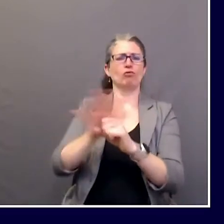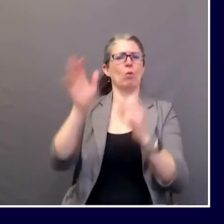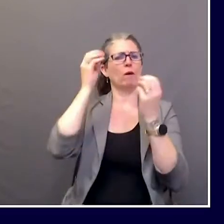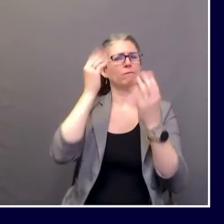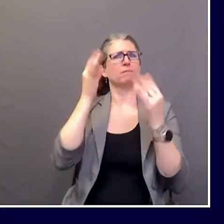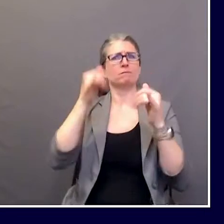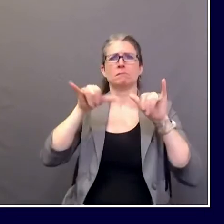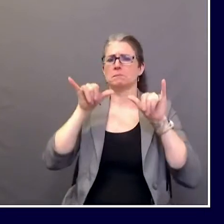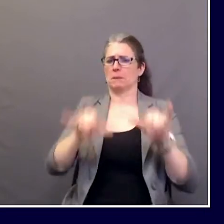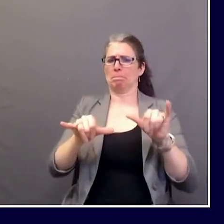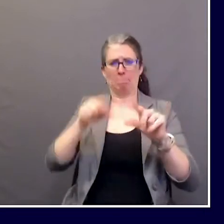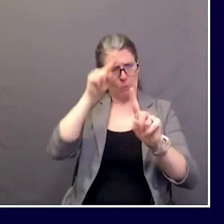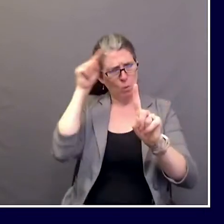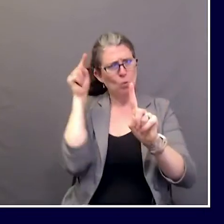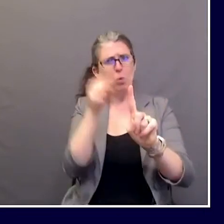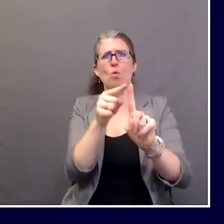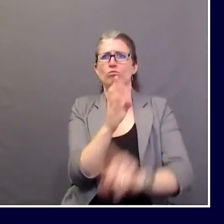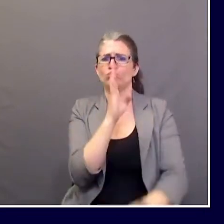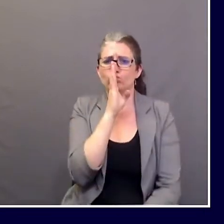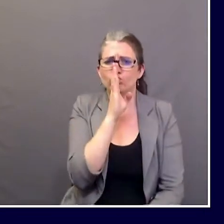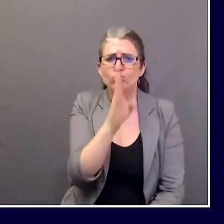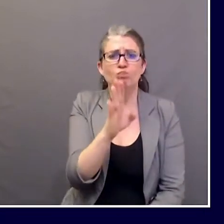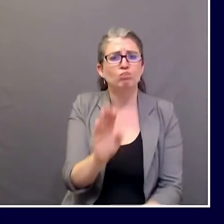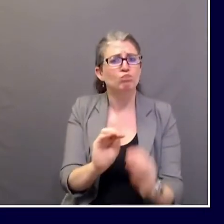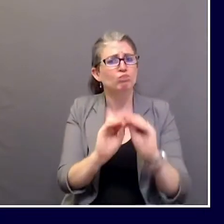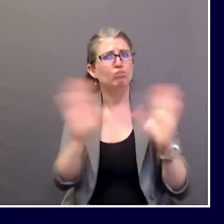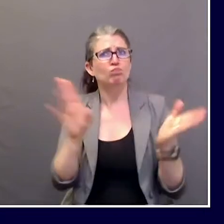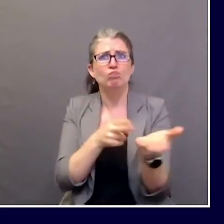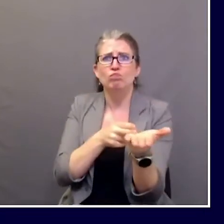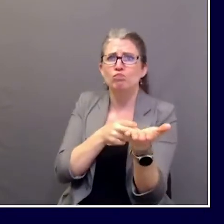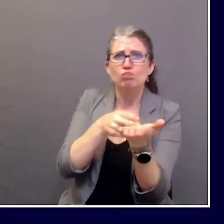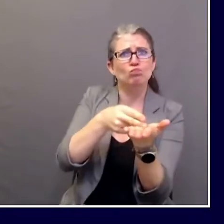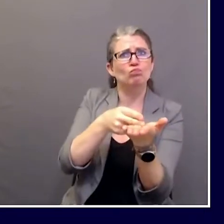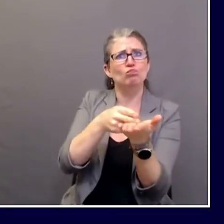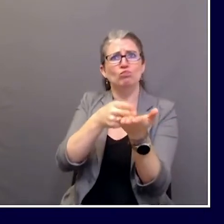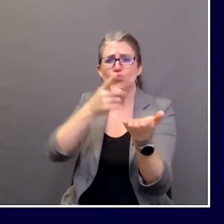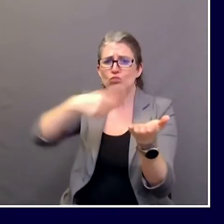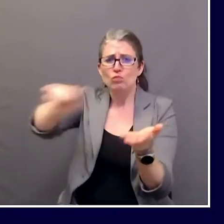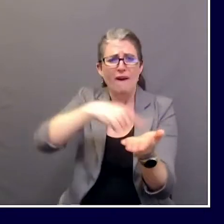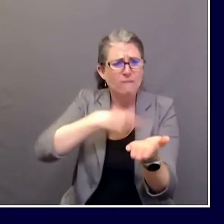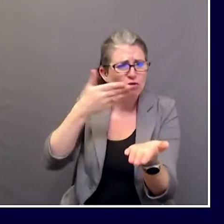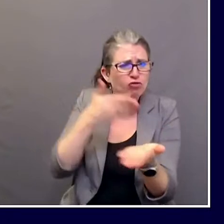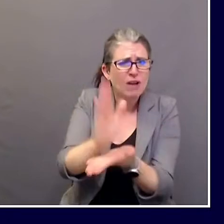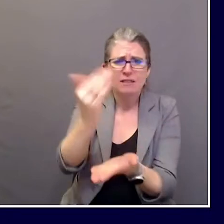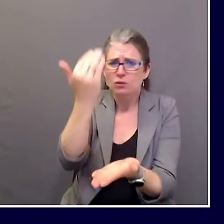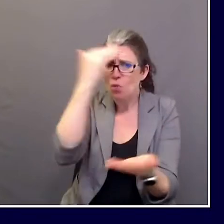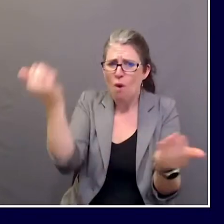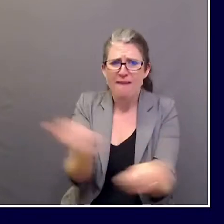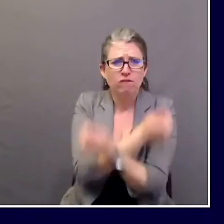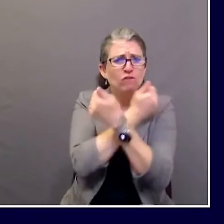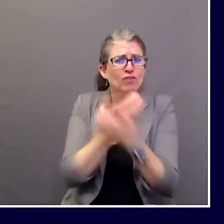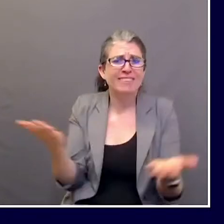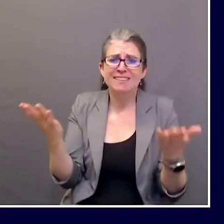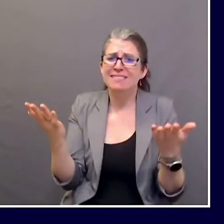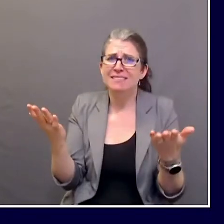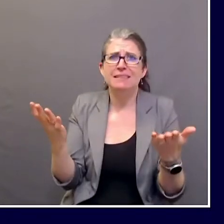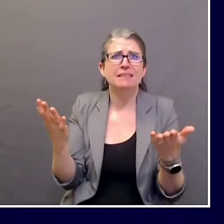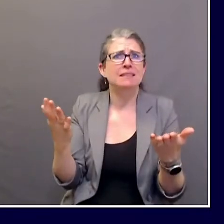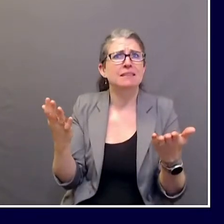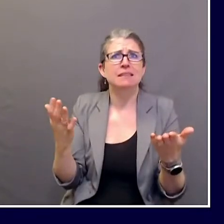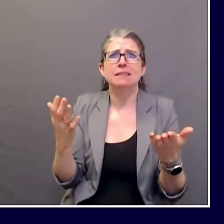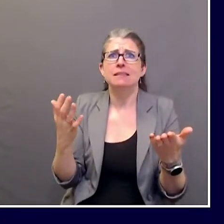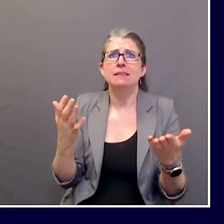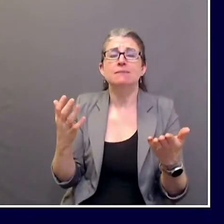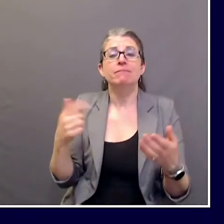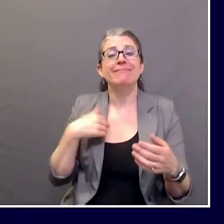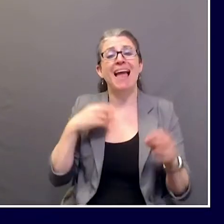You deserve the truth. You deserve every bit of the truth, no sugarcoating. good, bad, or indifferent. So I